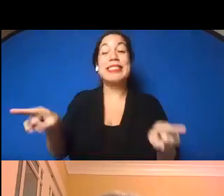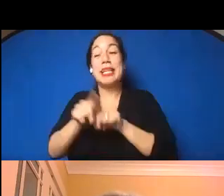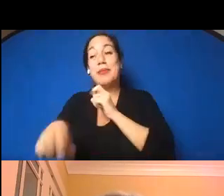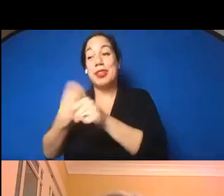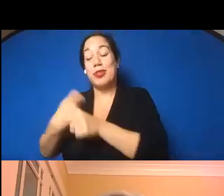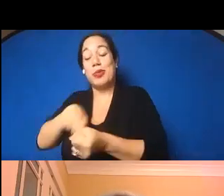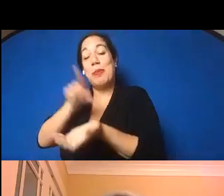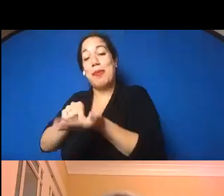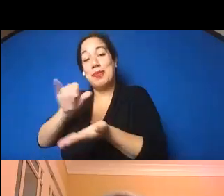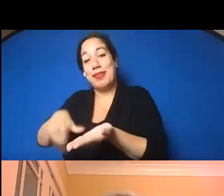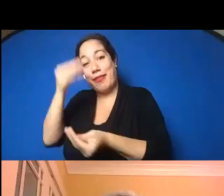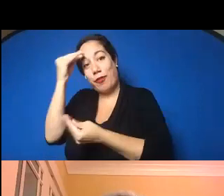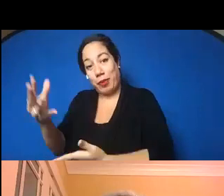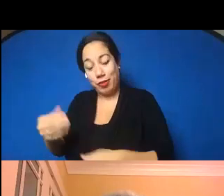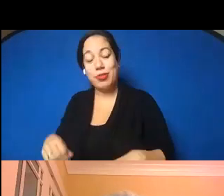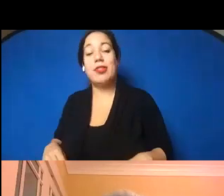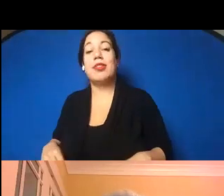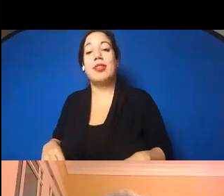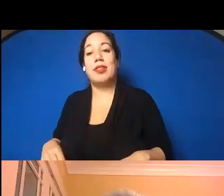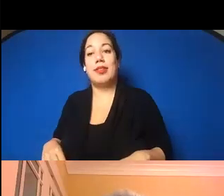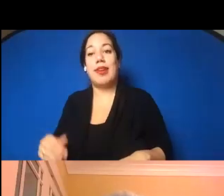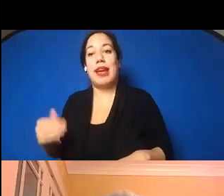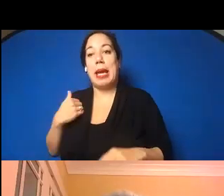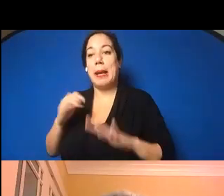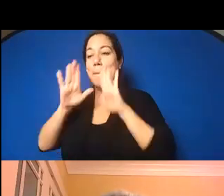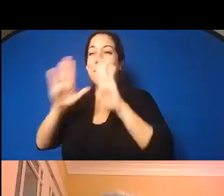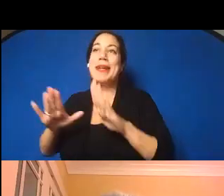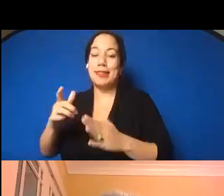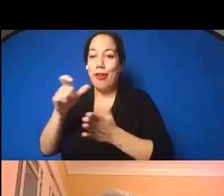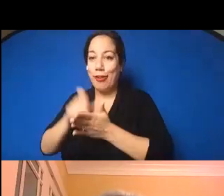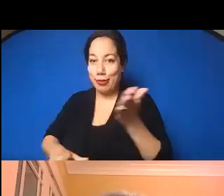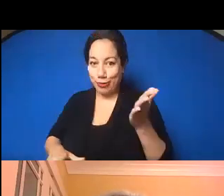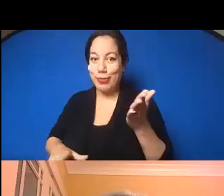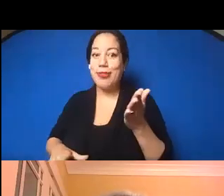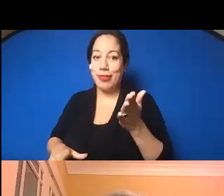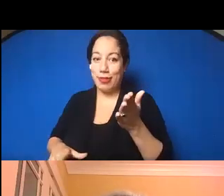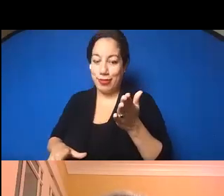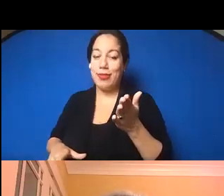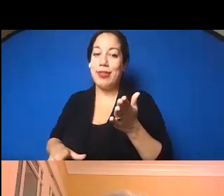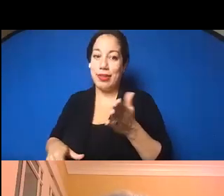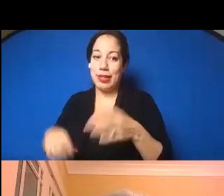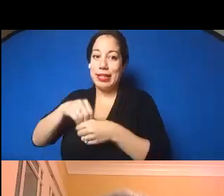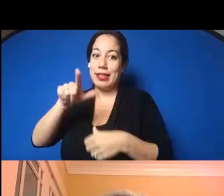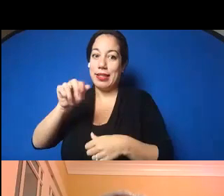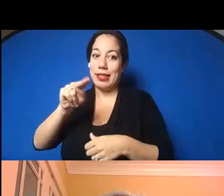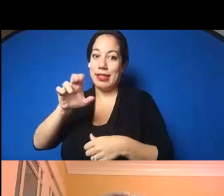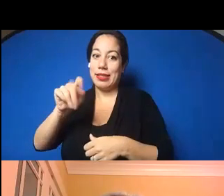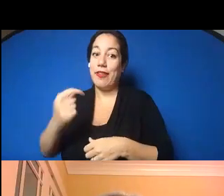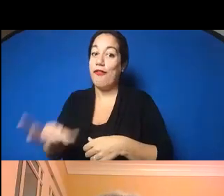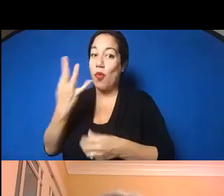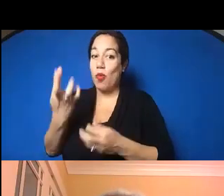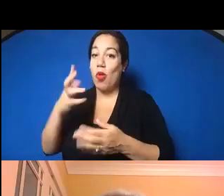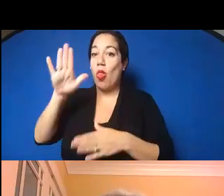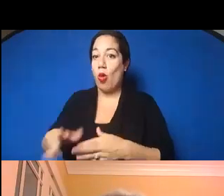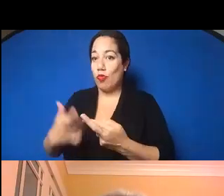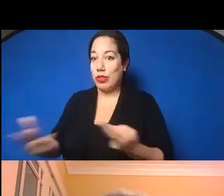have had an amazing article in The Lancet with 4 low resource countries that have the